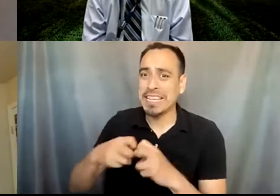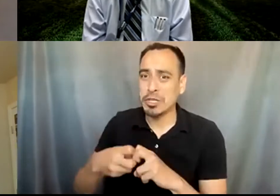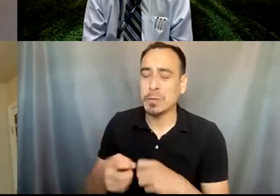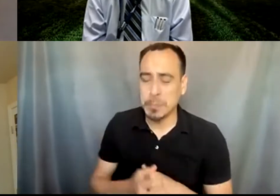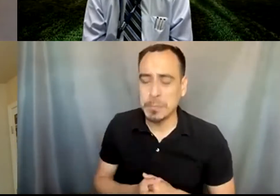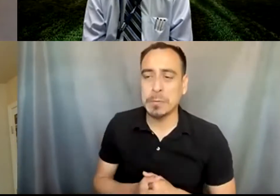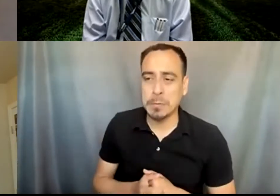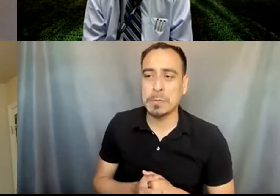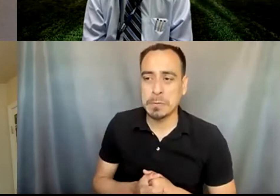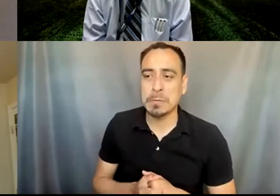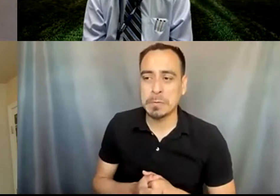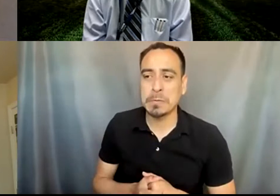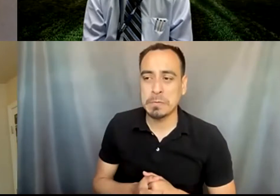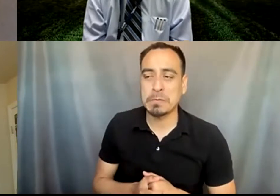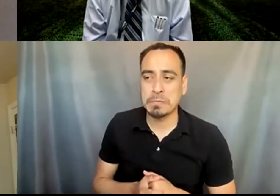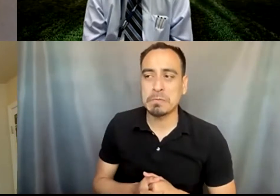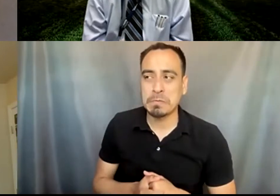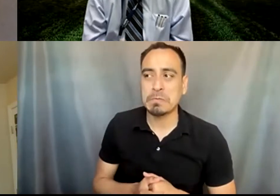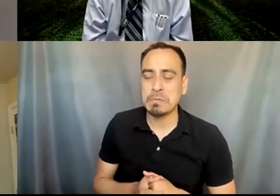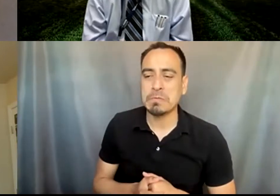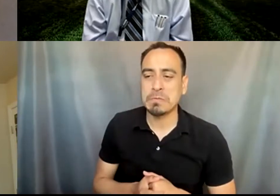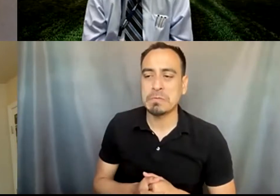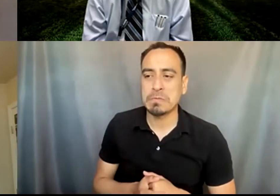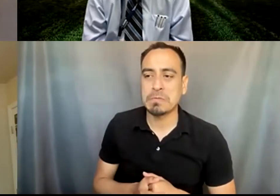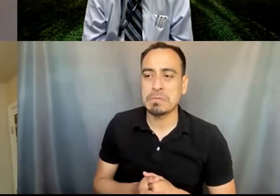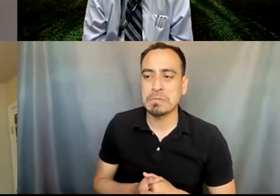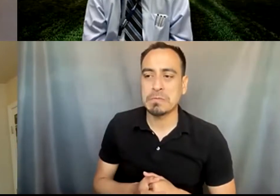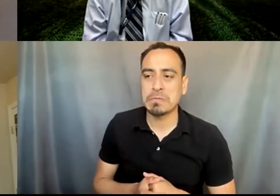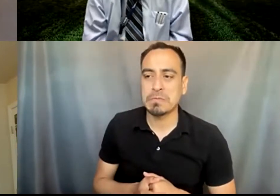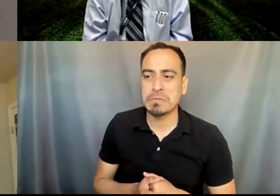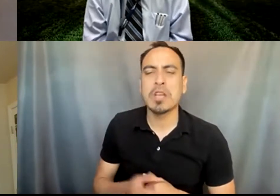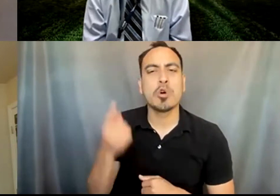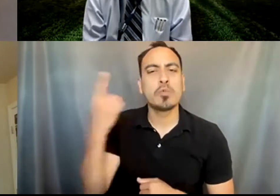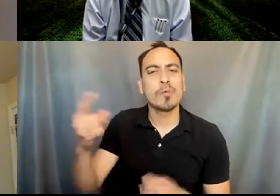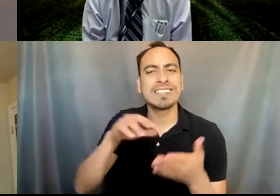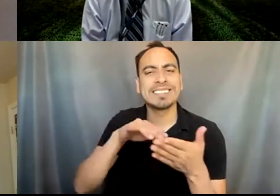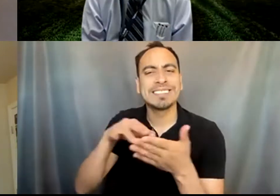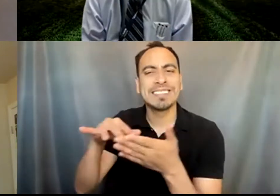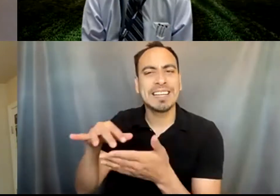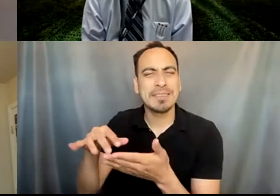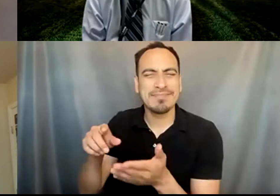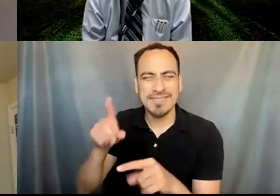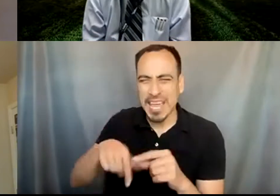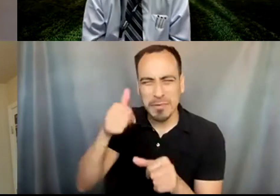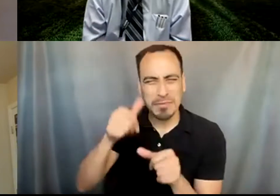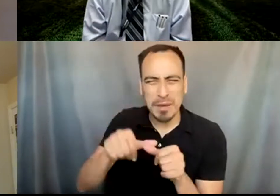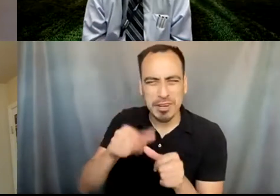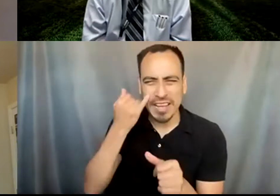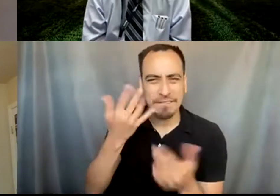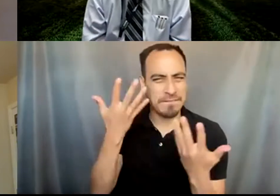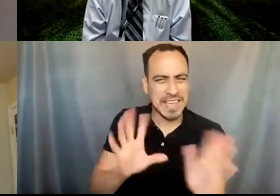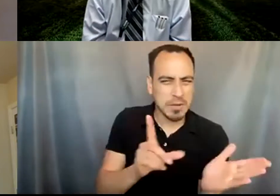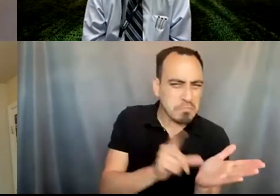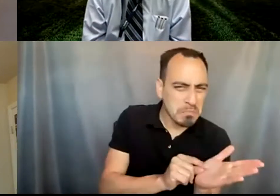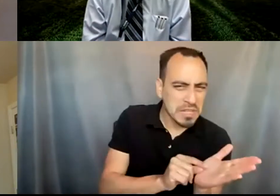There was a study, I can't remember whether it was actually published in a peer-reviewed journal yet or not, but there was a